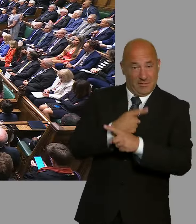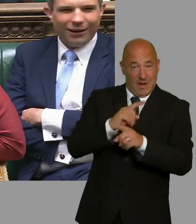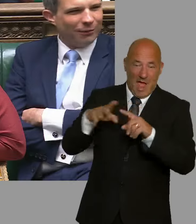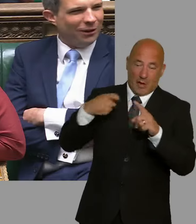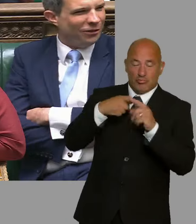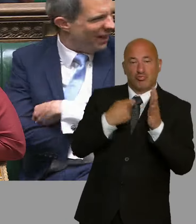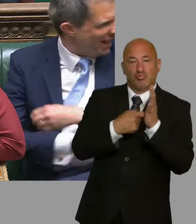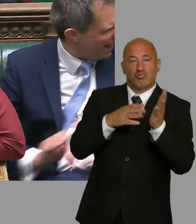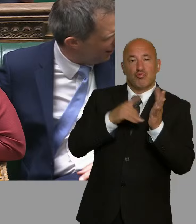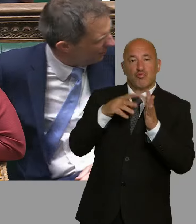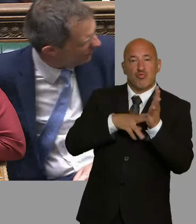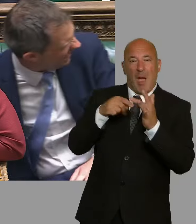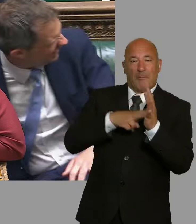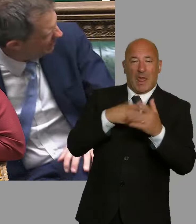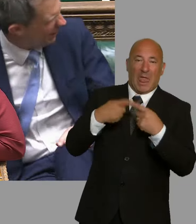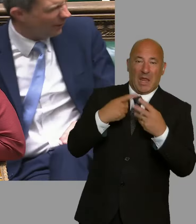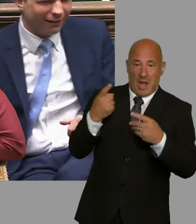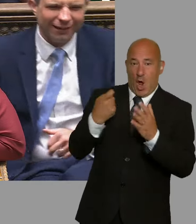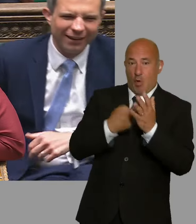Speaker, I asked the